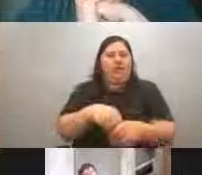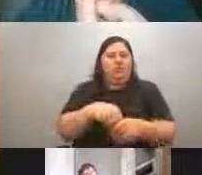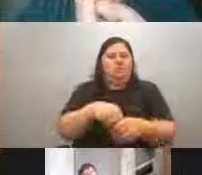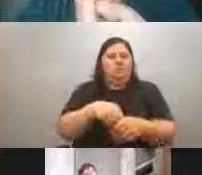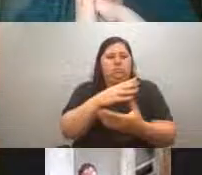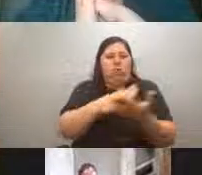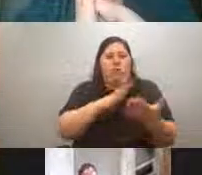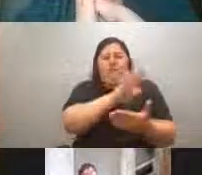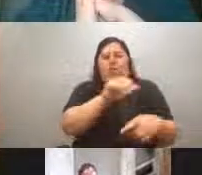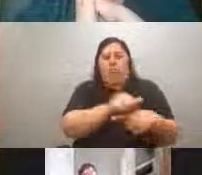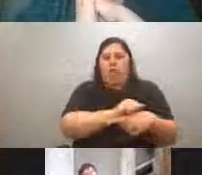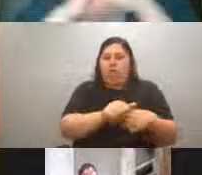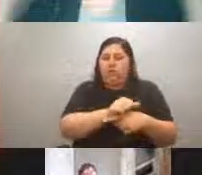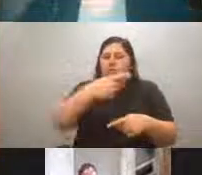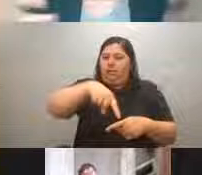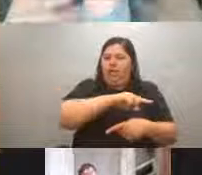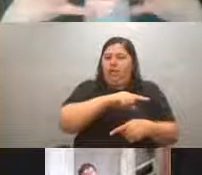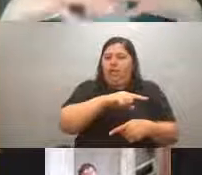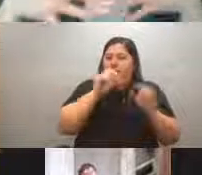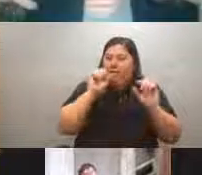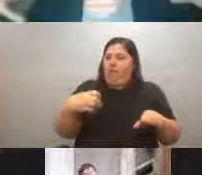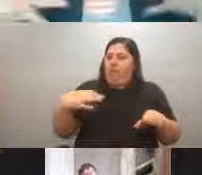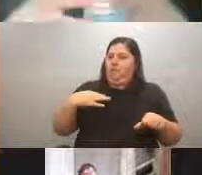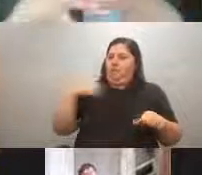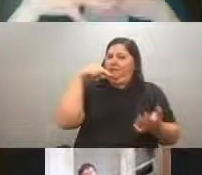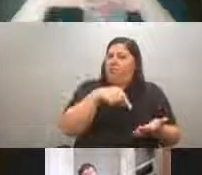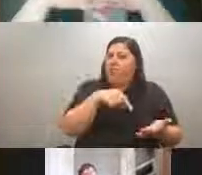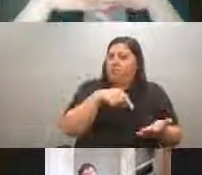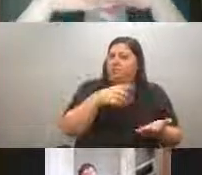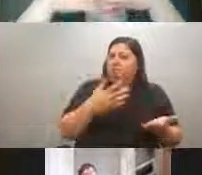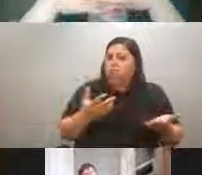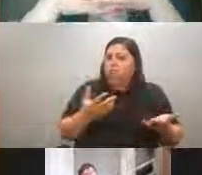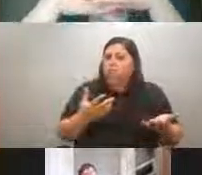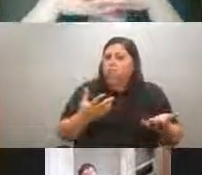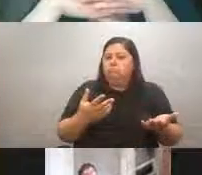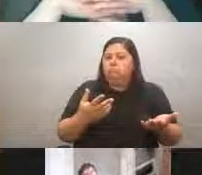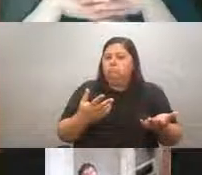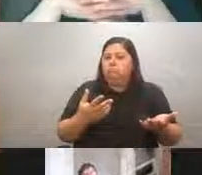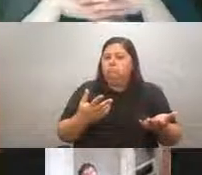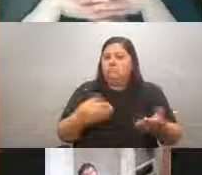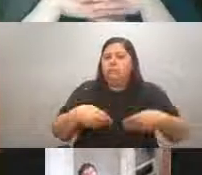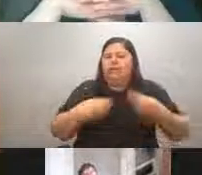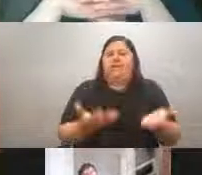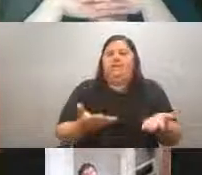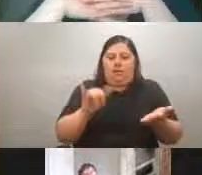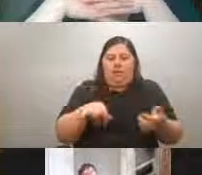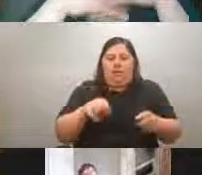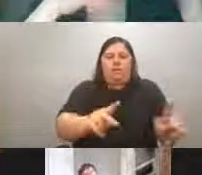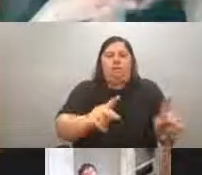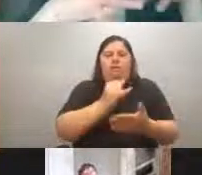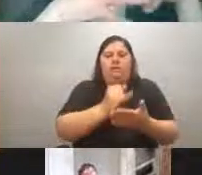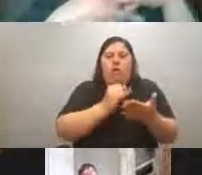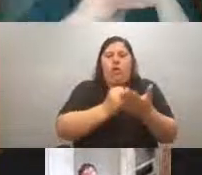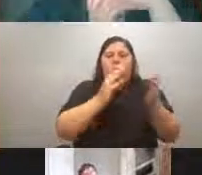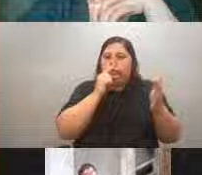practice. They can apply to this. So this is something that we're giving as an opportunity for artists that can do